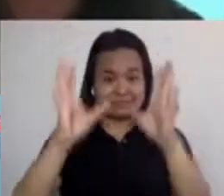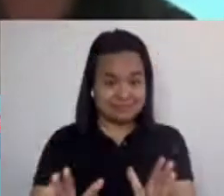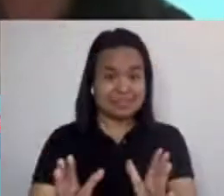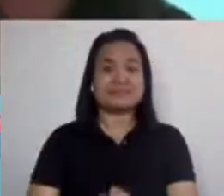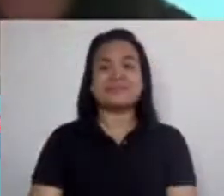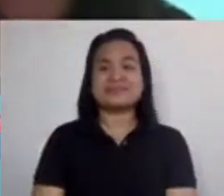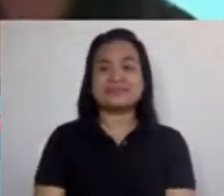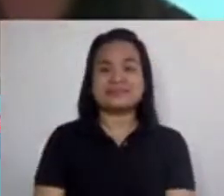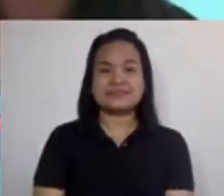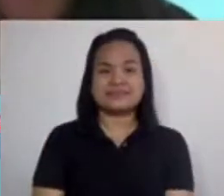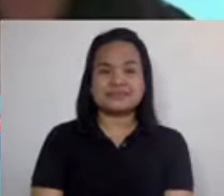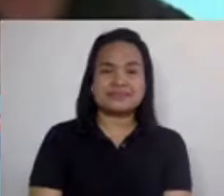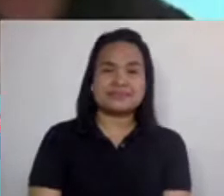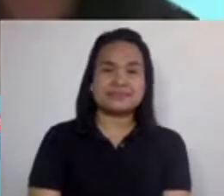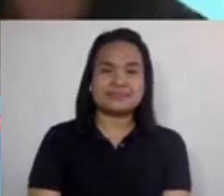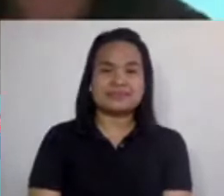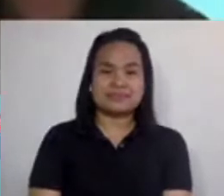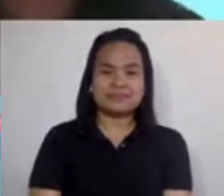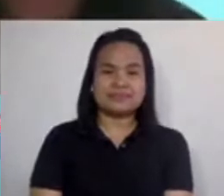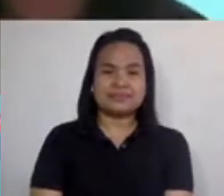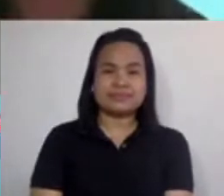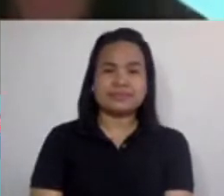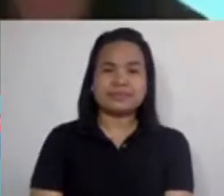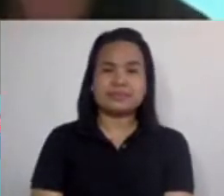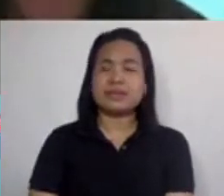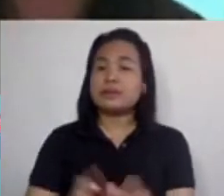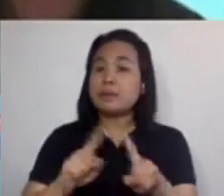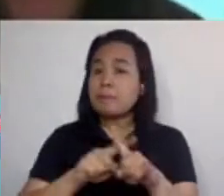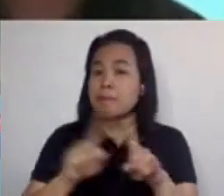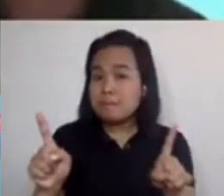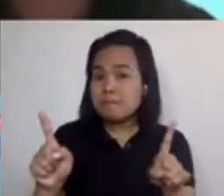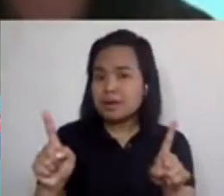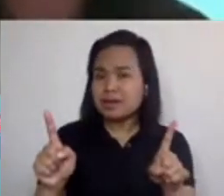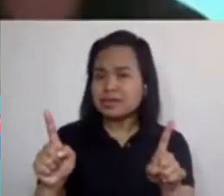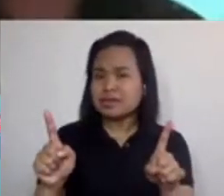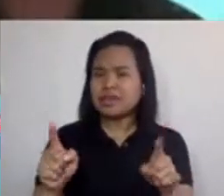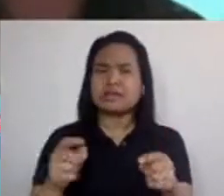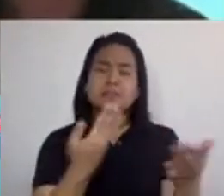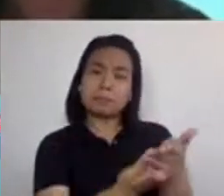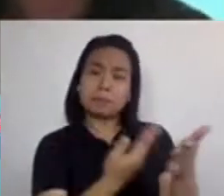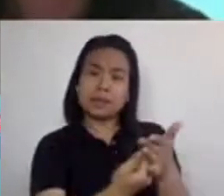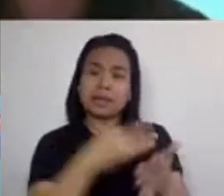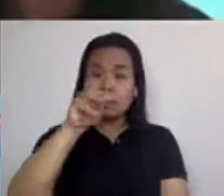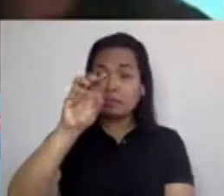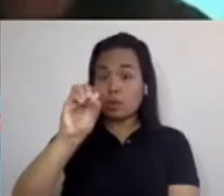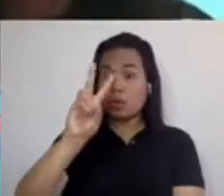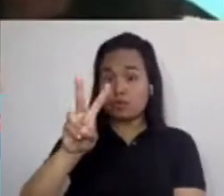are talking about teacher broadcasters. But when it comes to your means of verification, we made sure